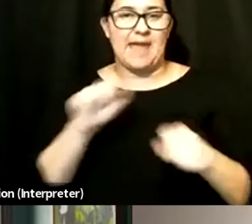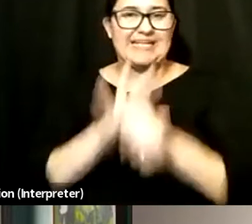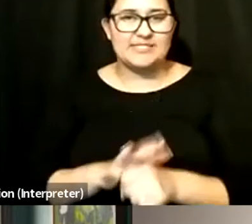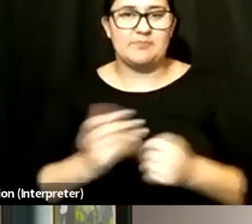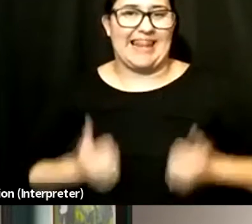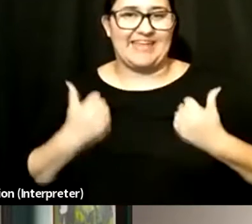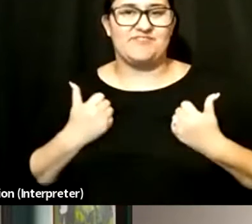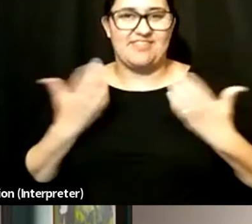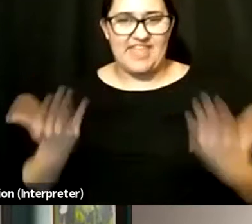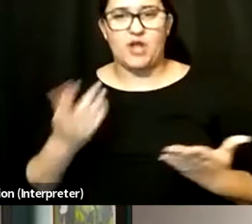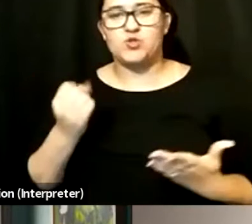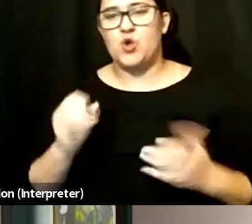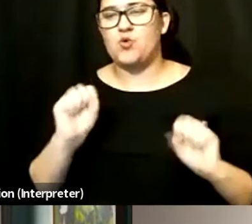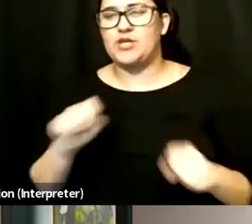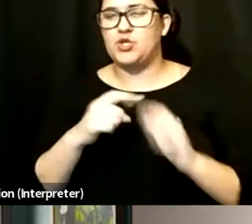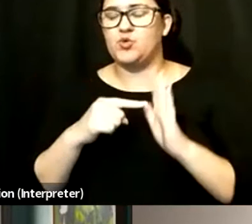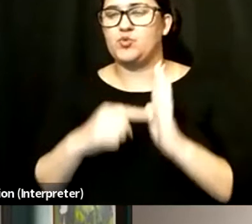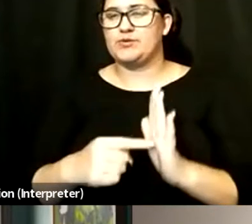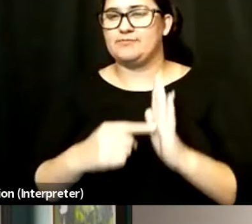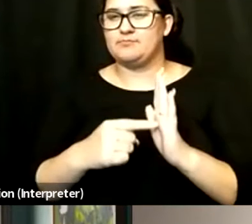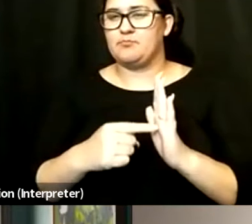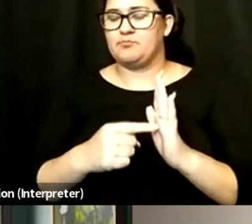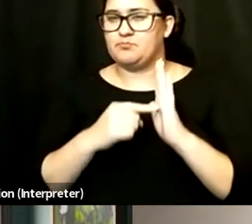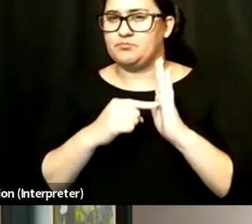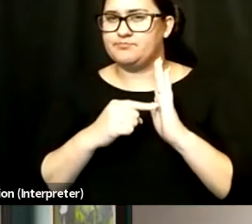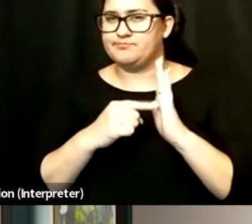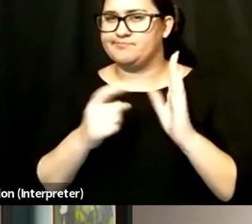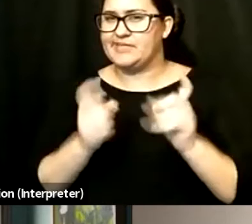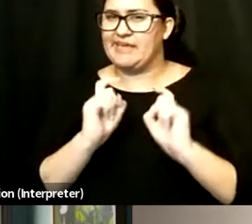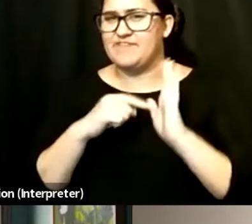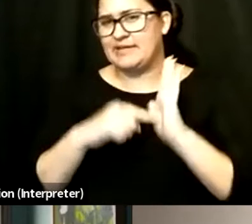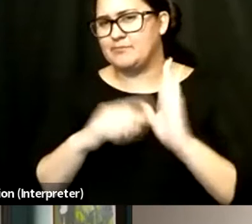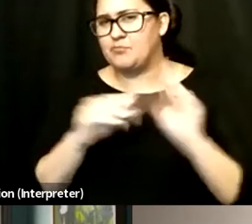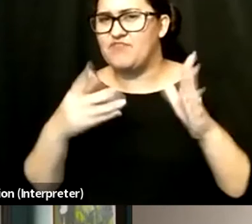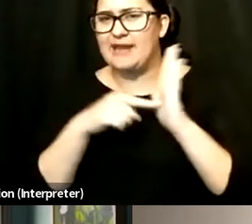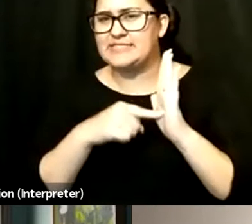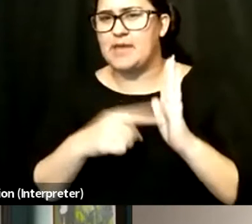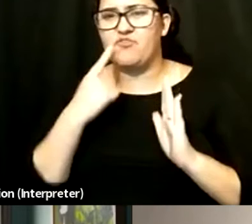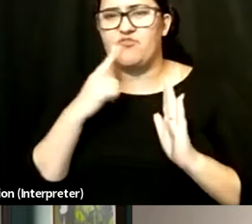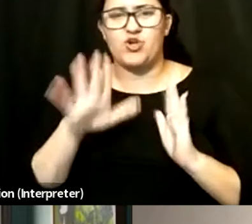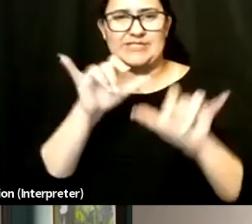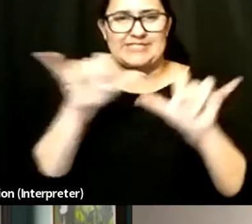you give an example of systemic or structural ableism that you have experienced in the past week?